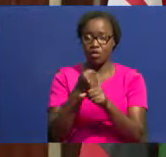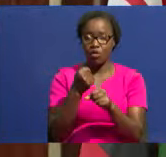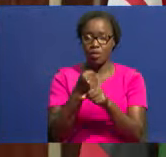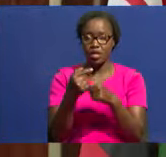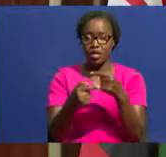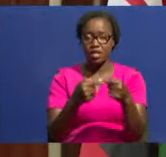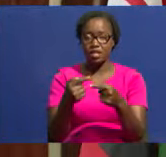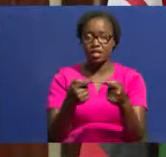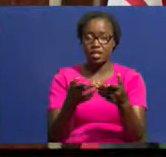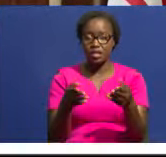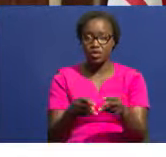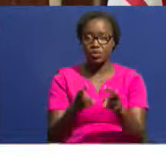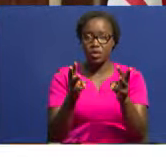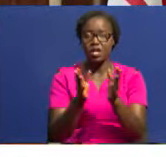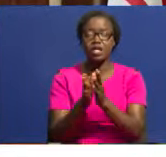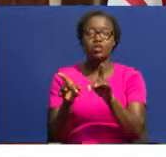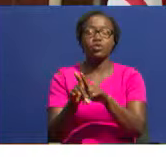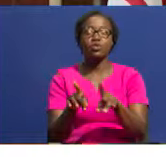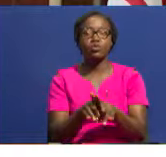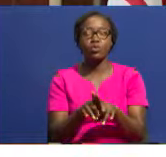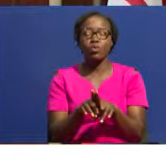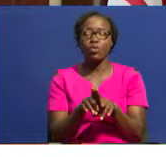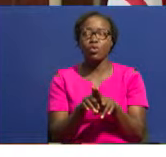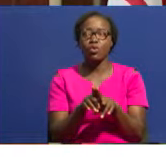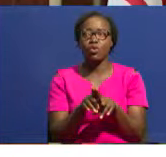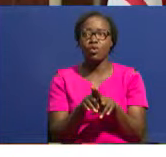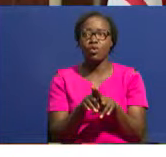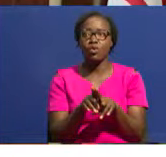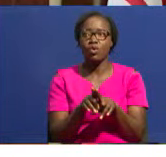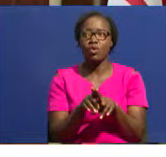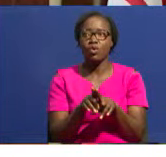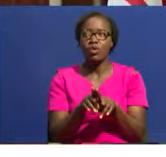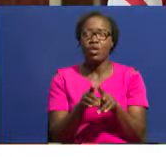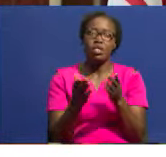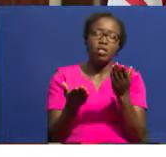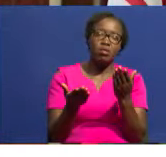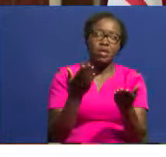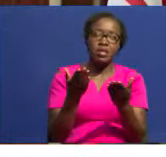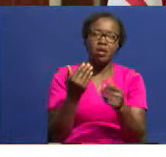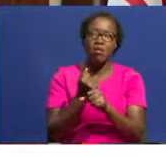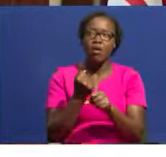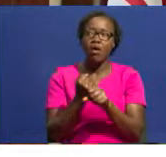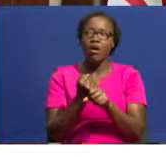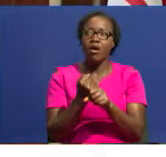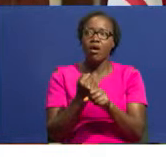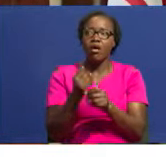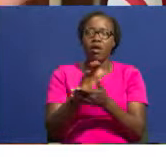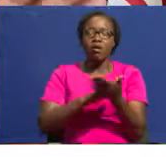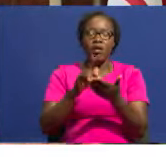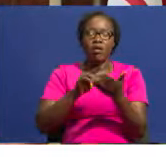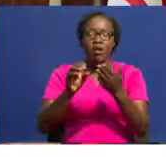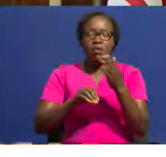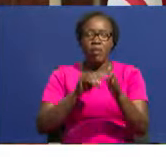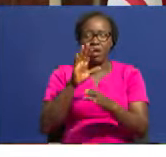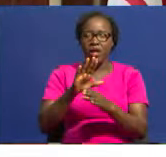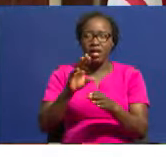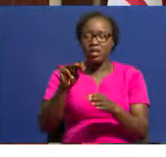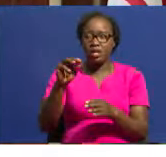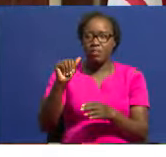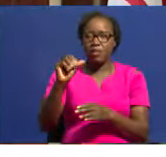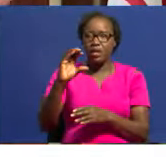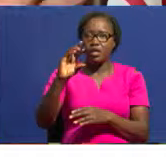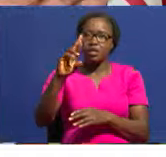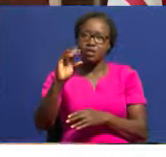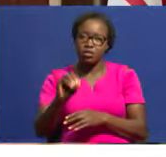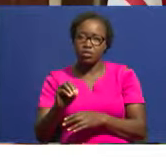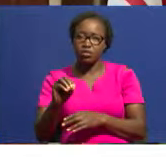manner. And we also look at that medium-term framework based on what we project as the macro environment.